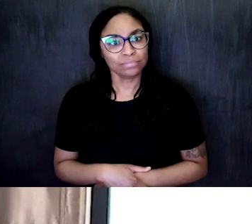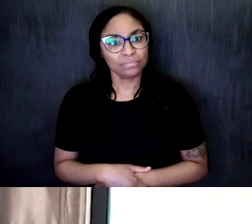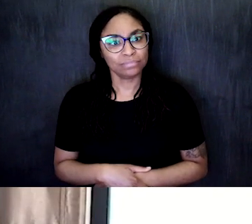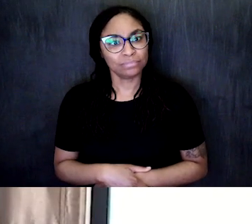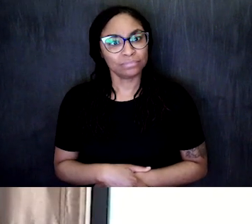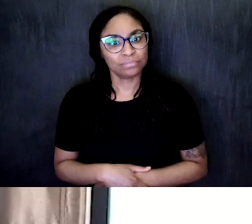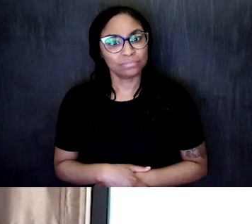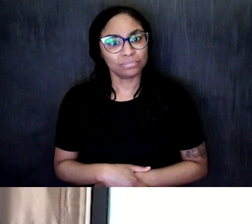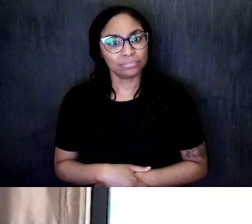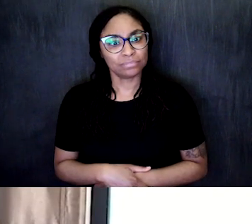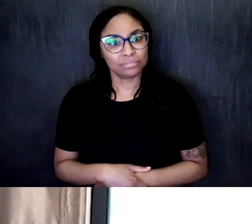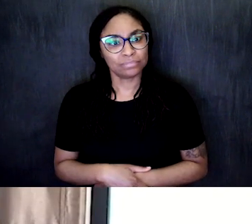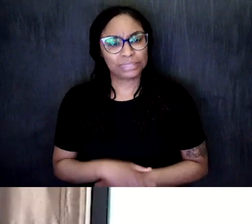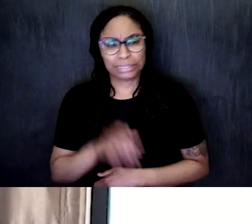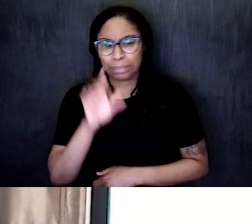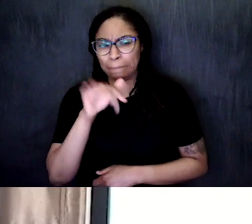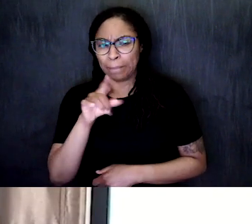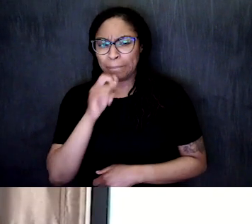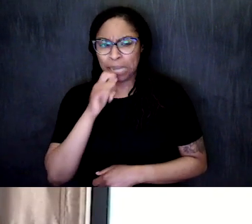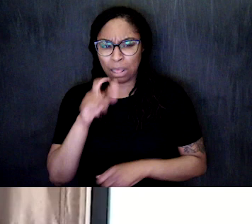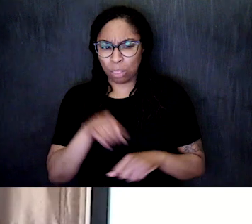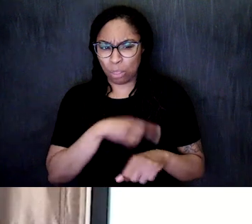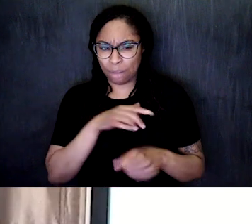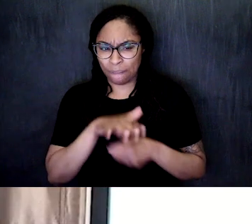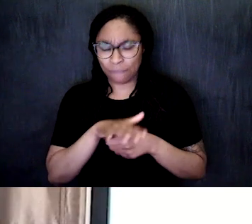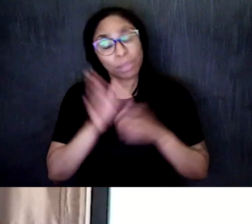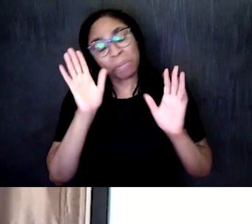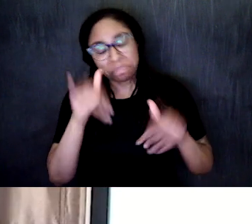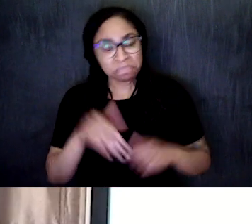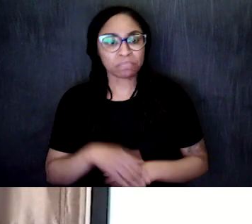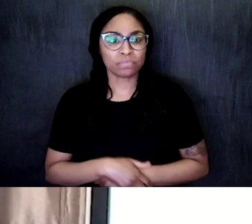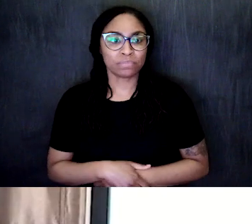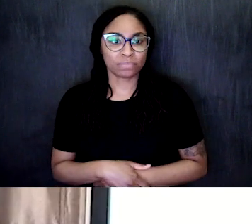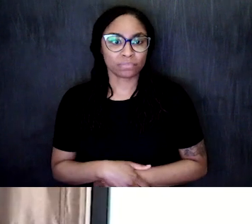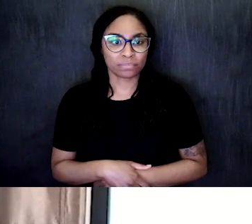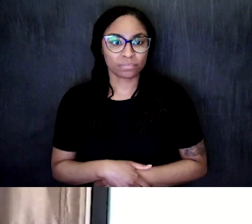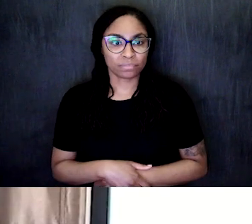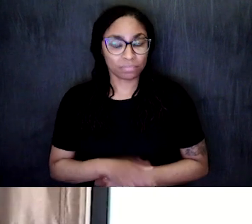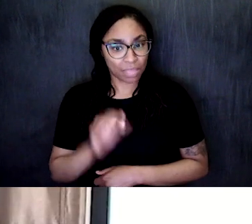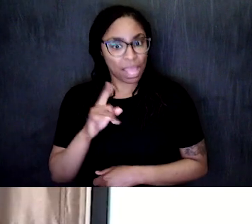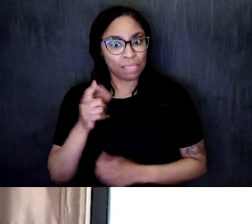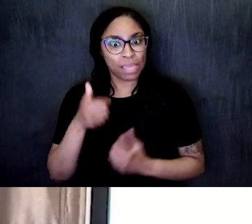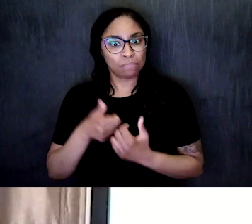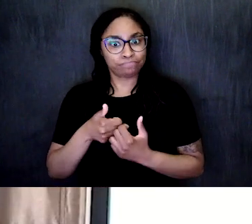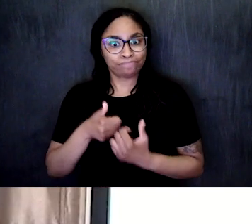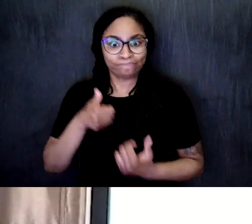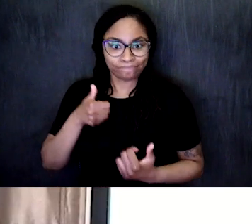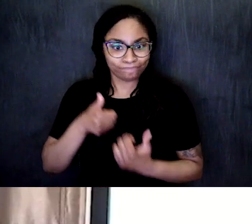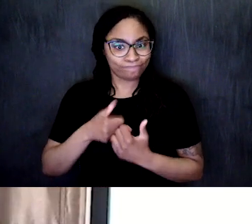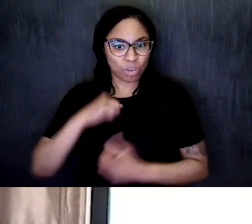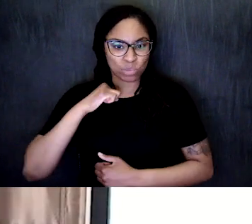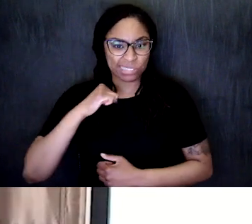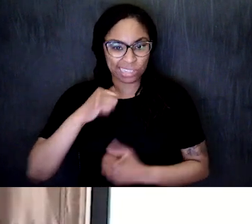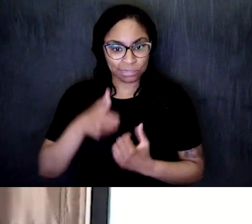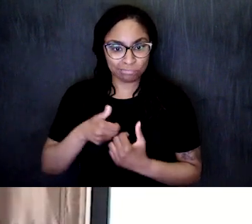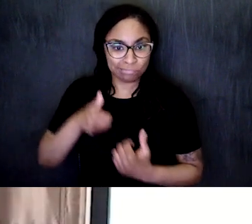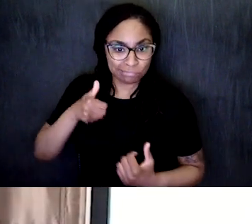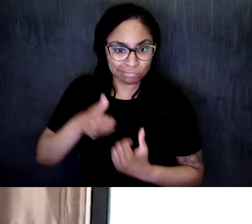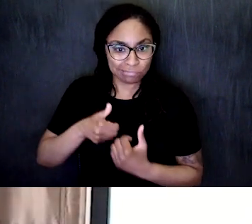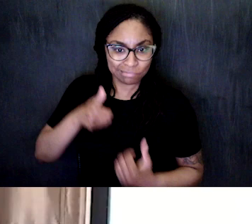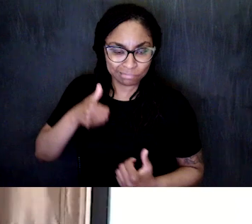be a little too short. Maybe not. And then you can just resist into your